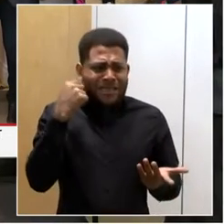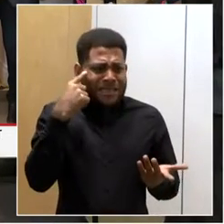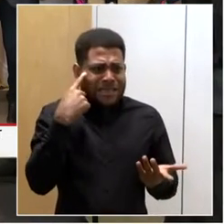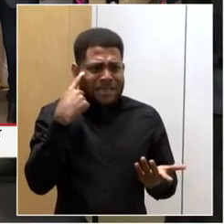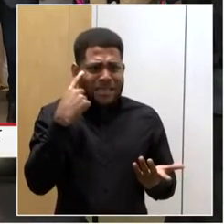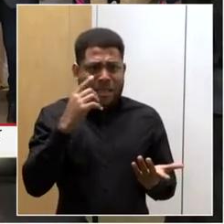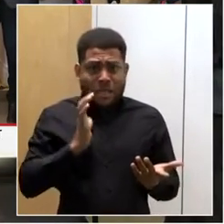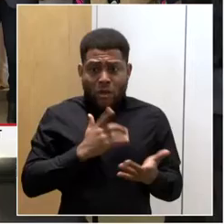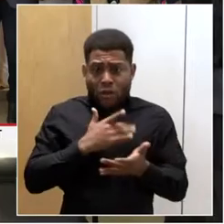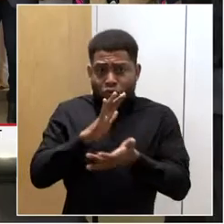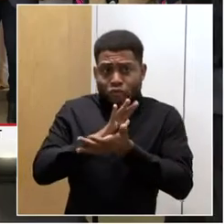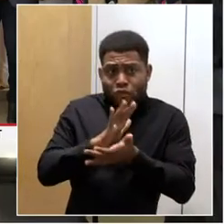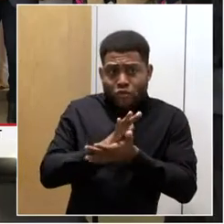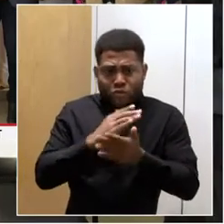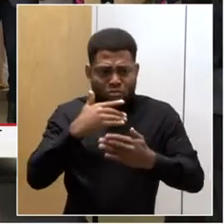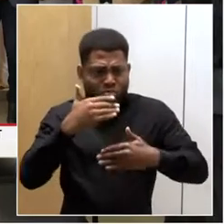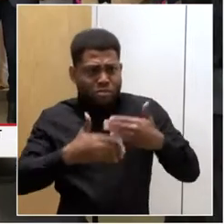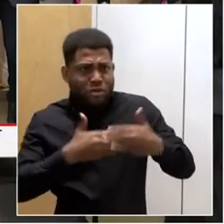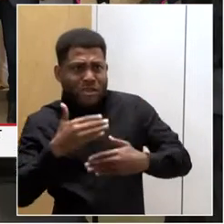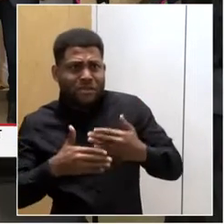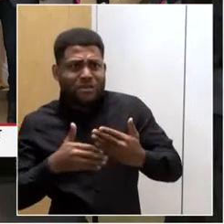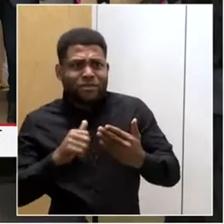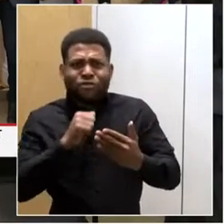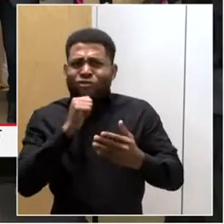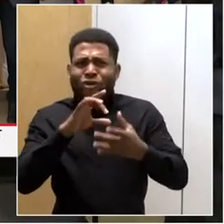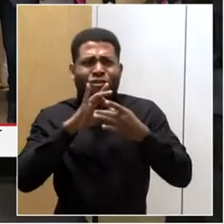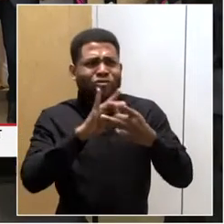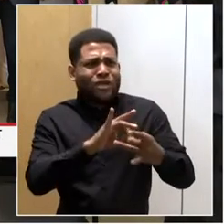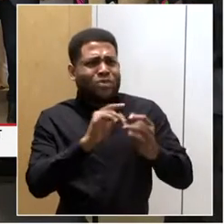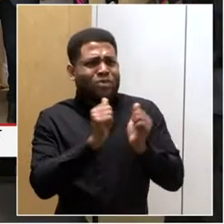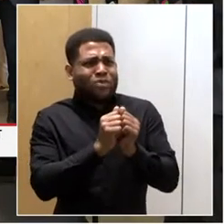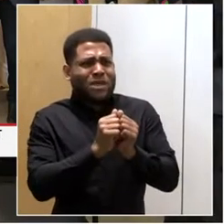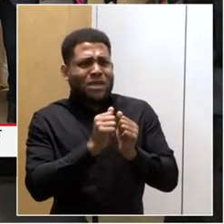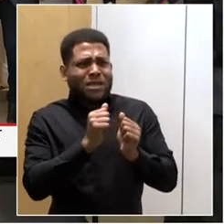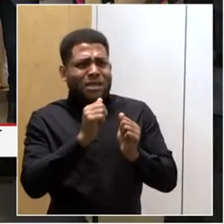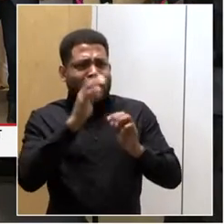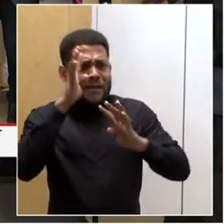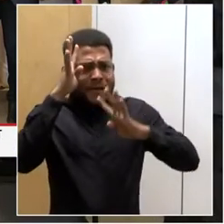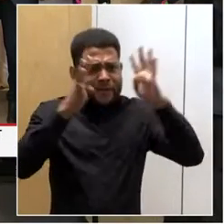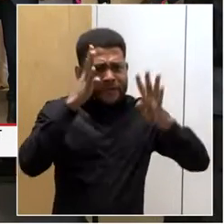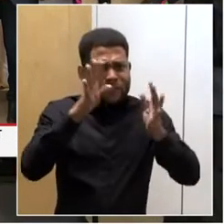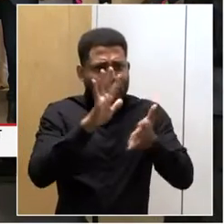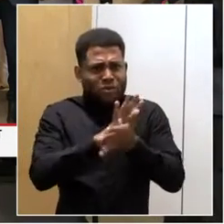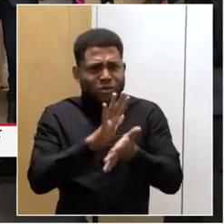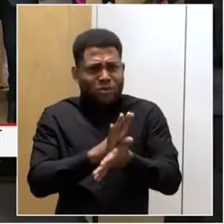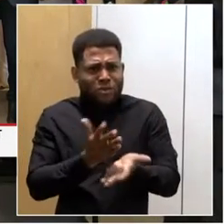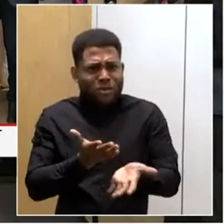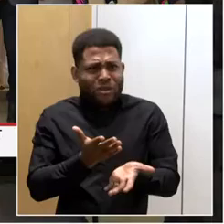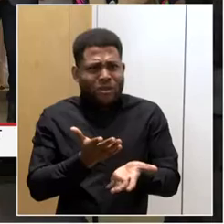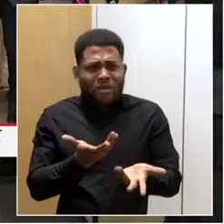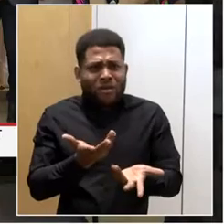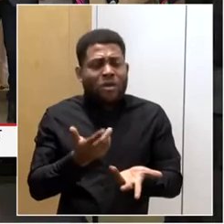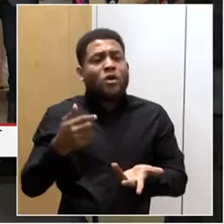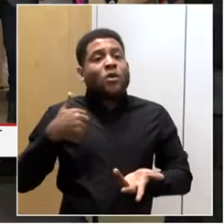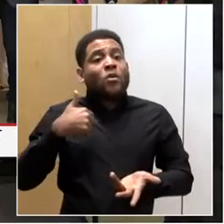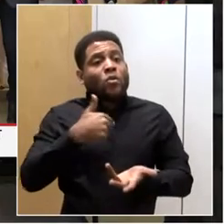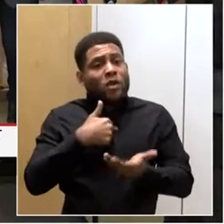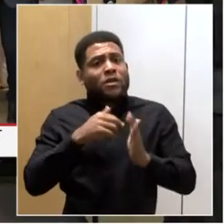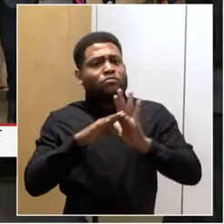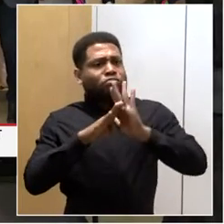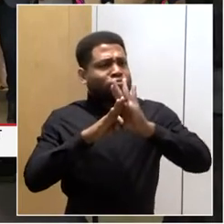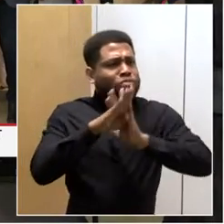schools is not directly related to the innovations that we have been able to drive at DC Public